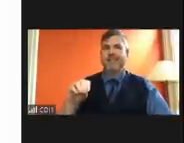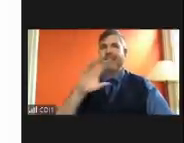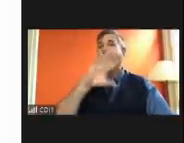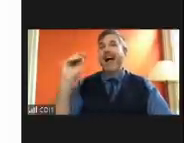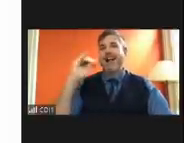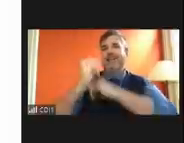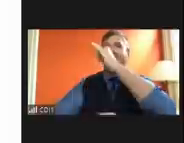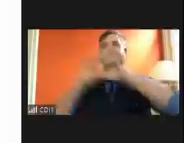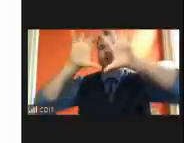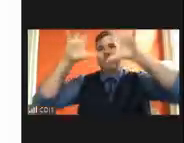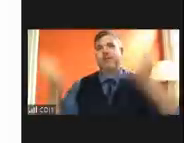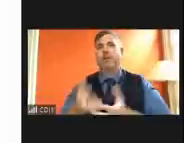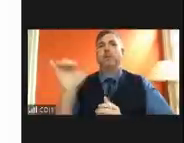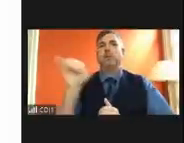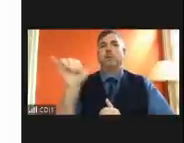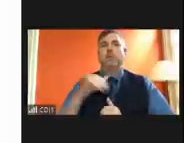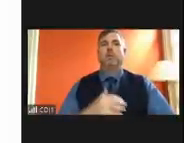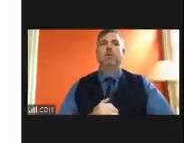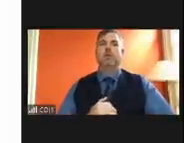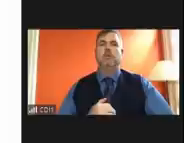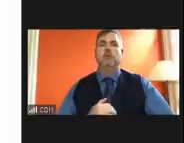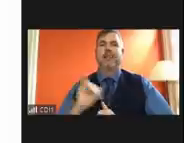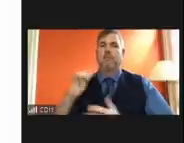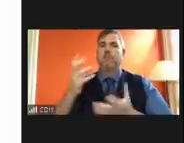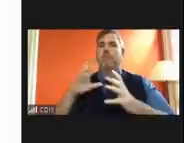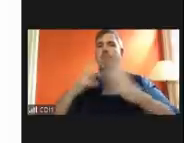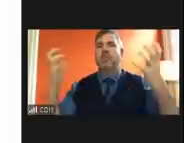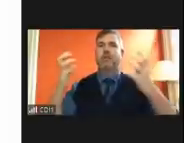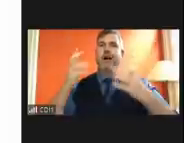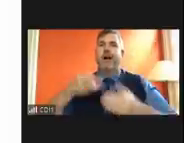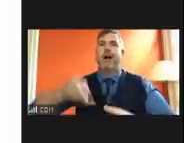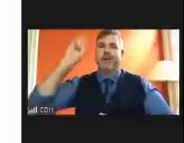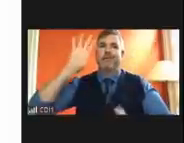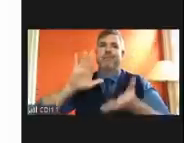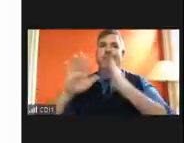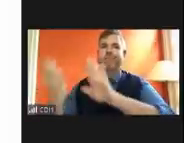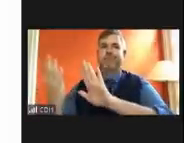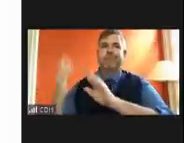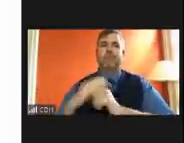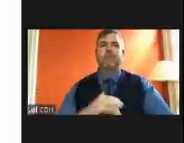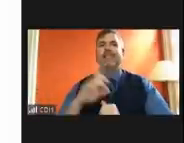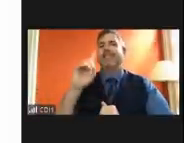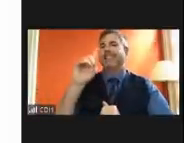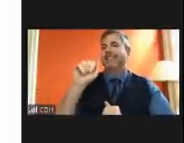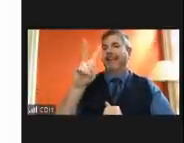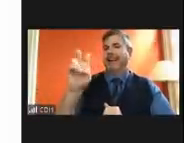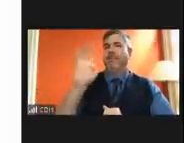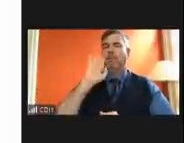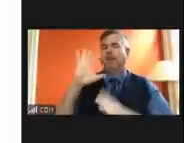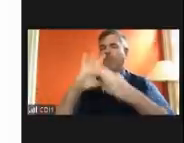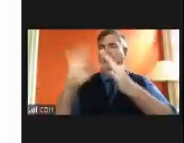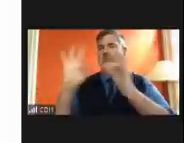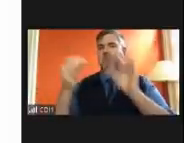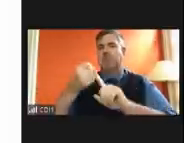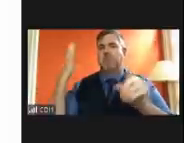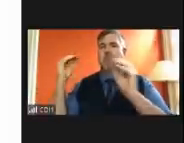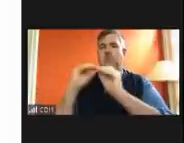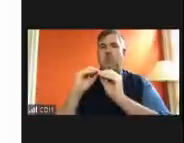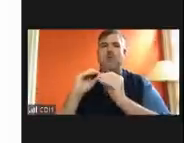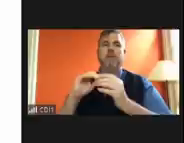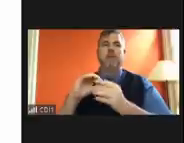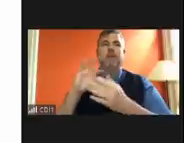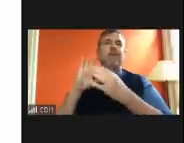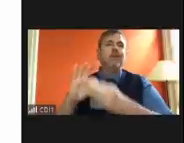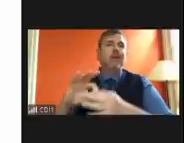for people in older ages. And Dave will talk about that a bit when he talks about our response to outbreaks in skilled nursing facilities. Next,